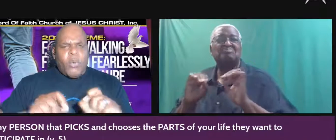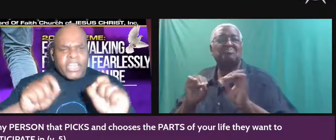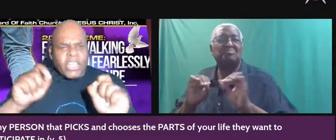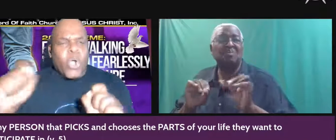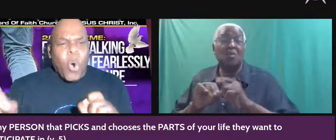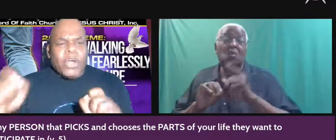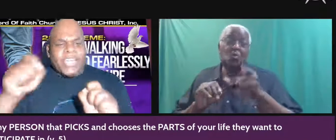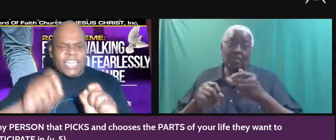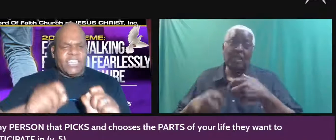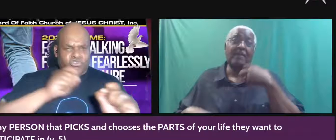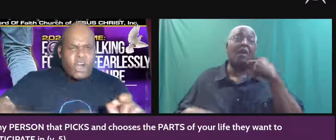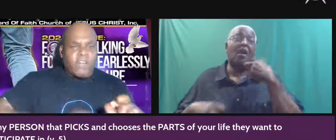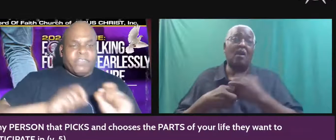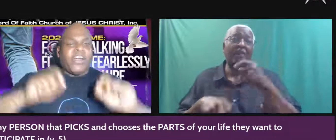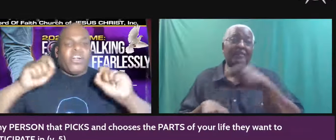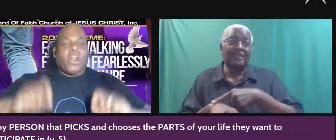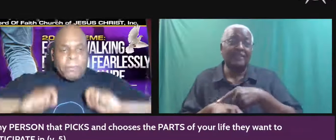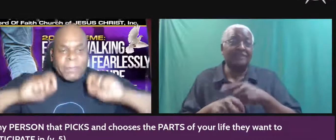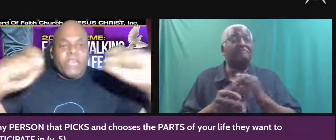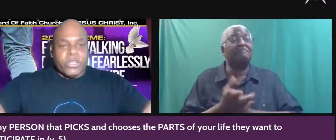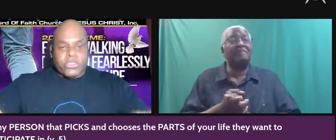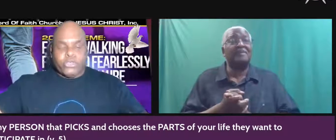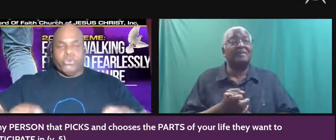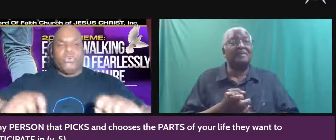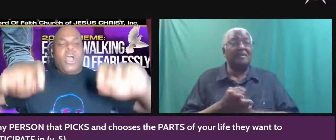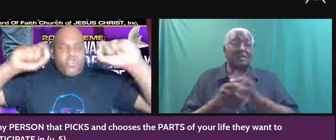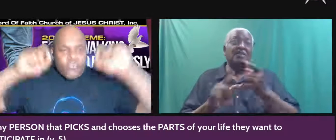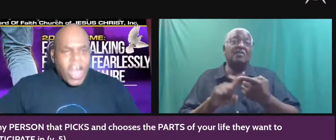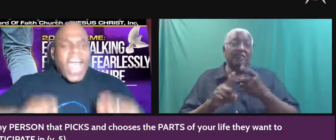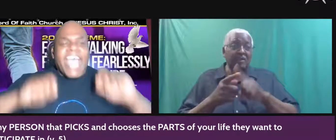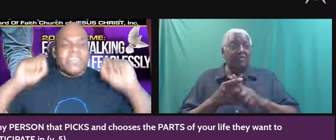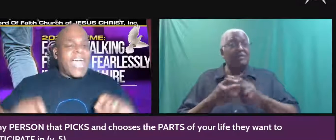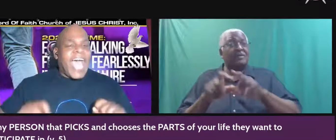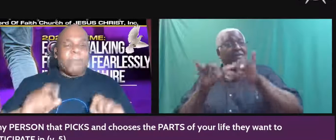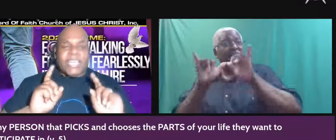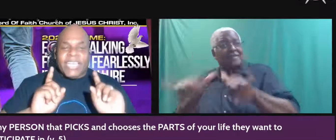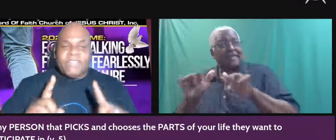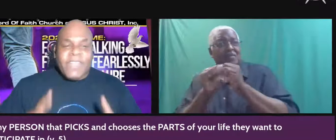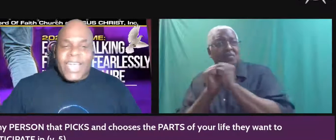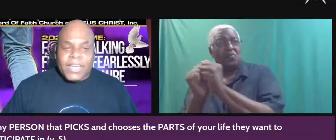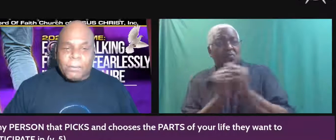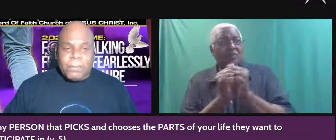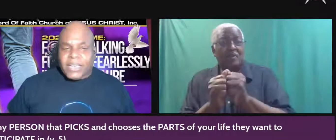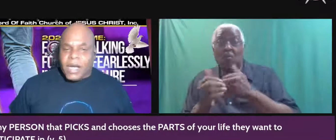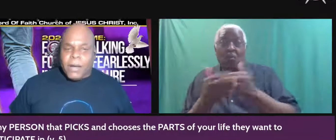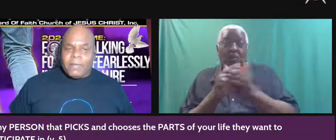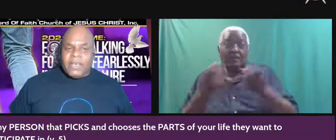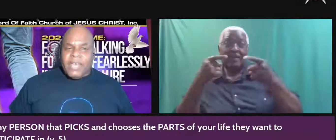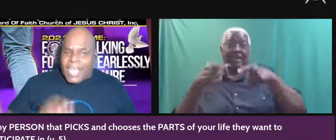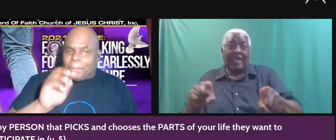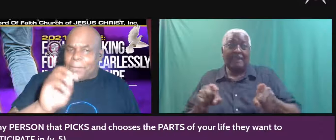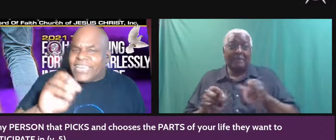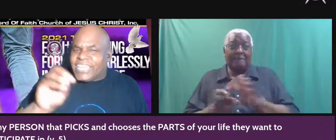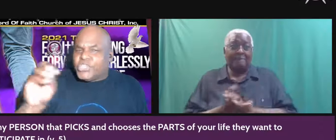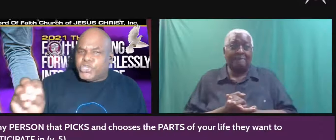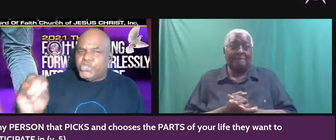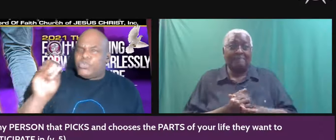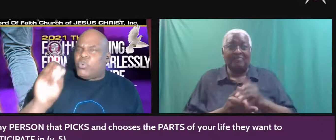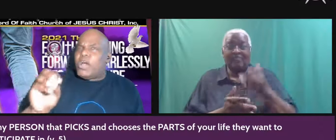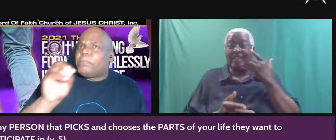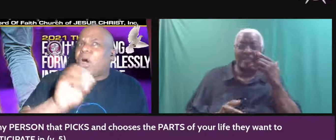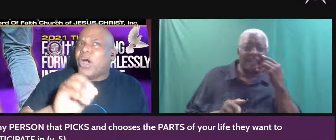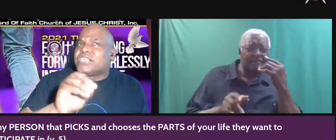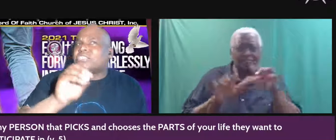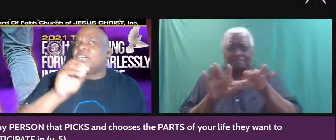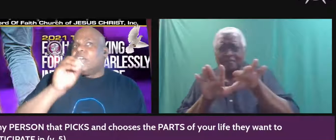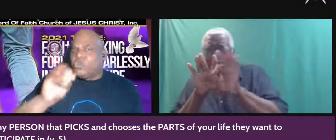you when the going gets rough. They're going to be with you, ride or die. But if they can pick up and pick and